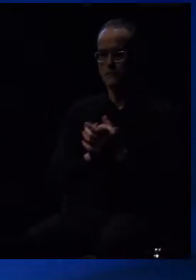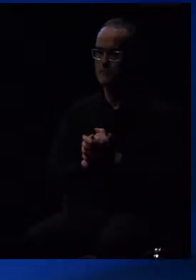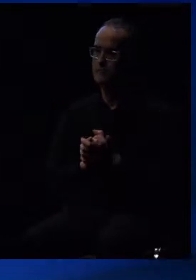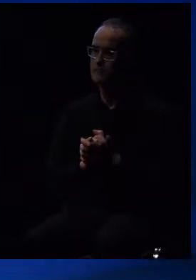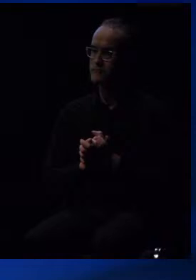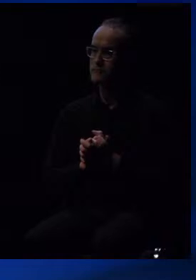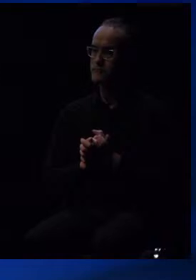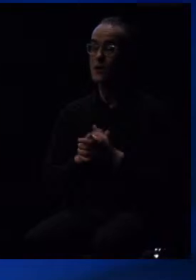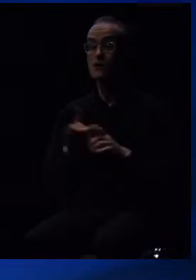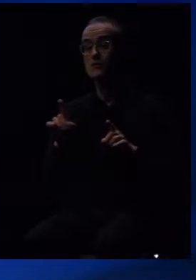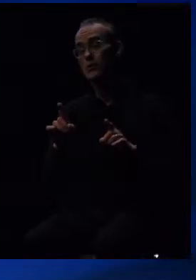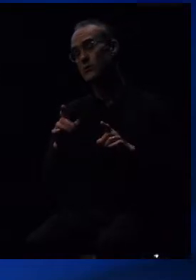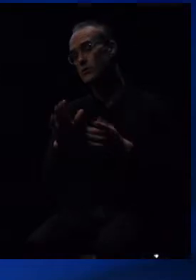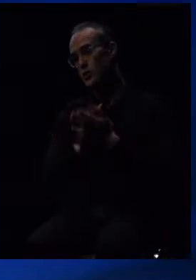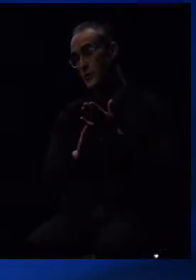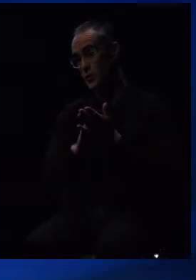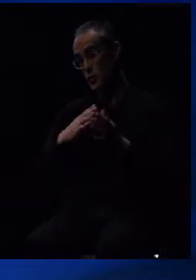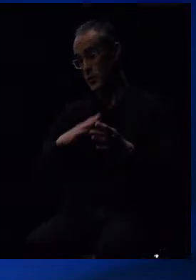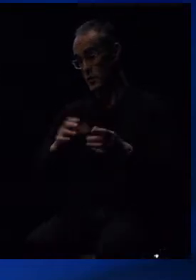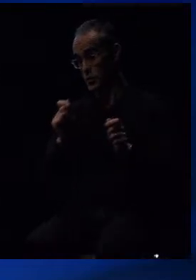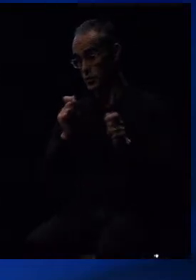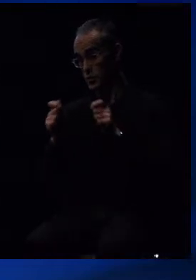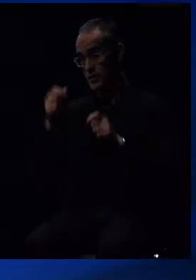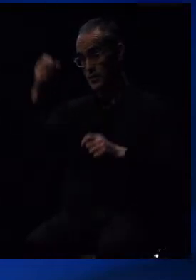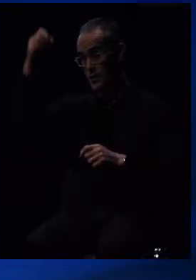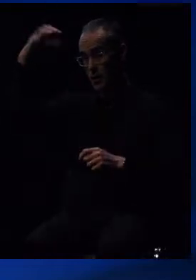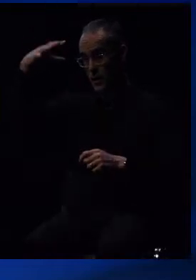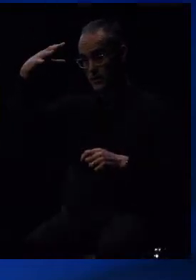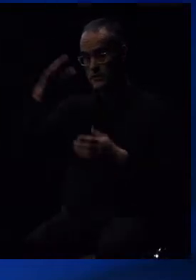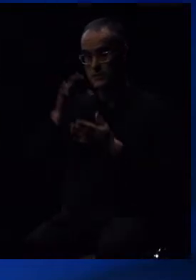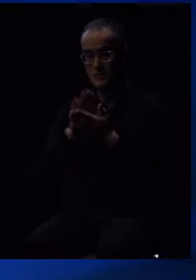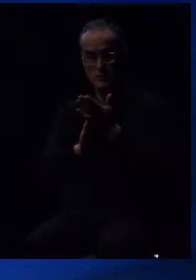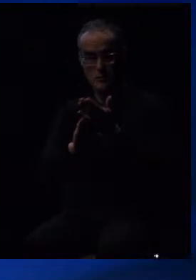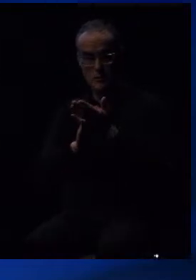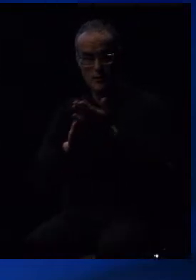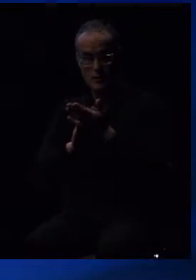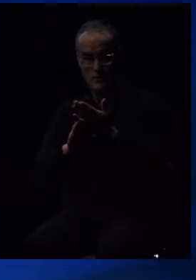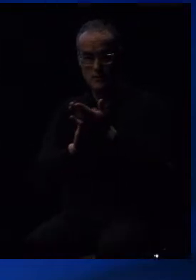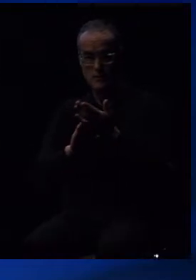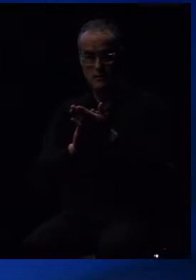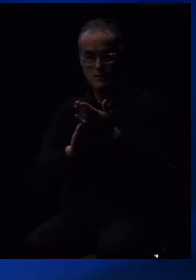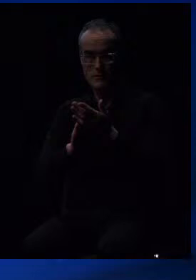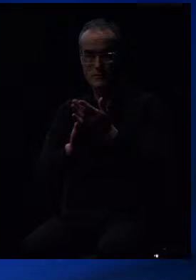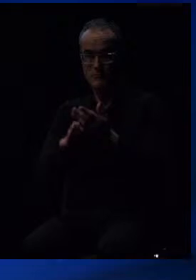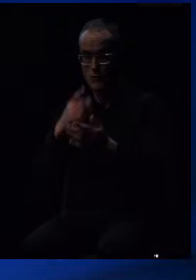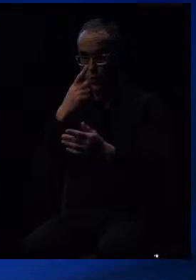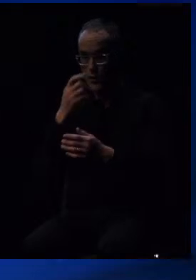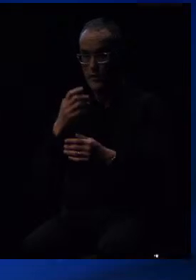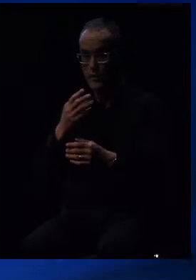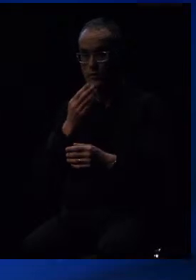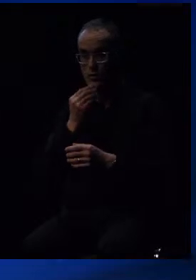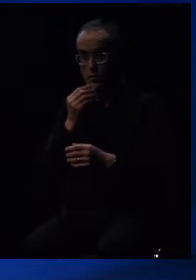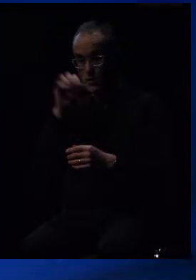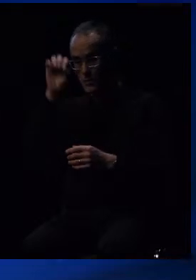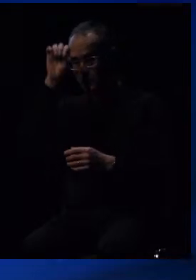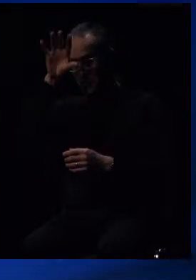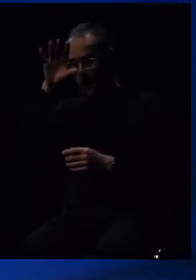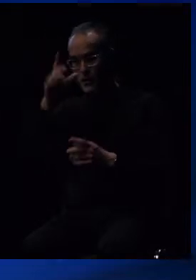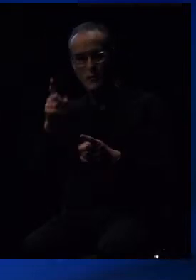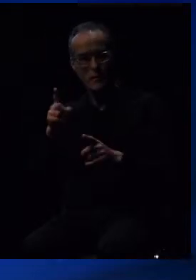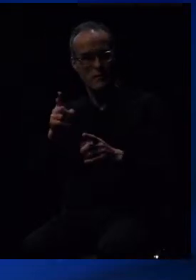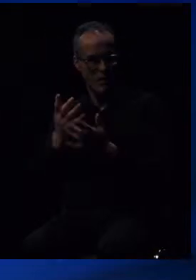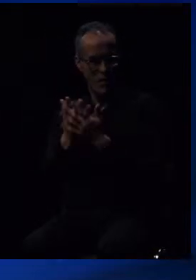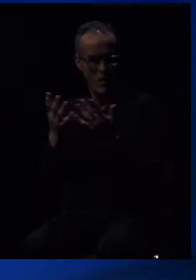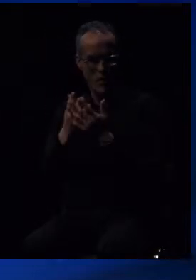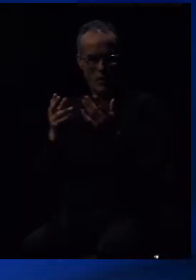change the lighting, even though they were not like windows, but then I can see that there's lots of painting in?